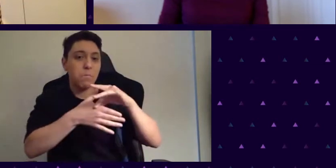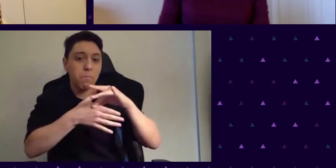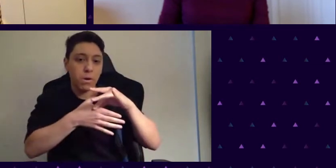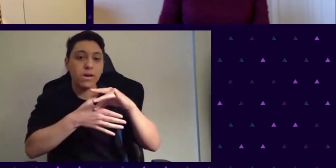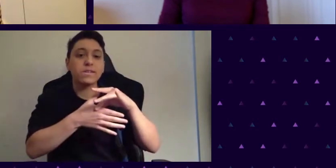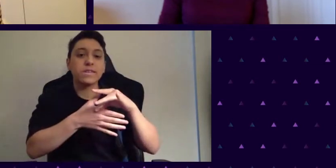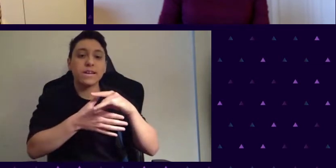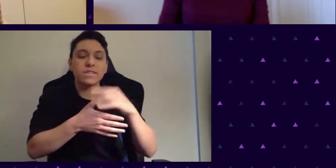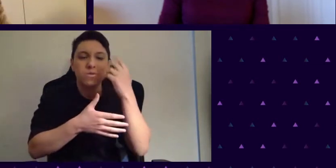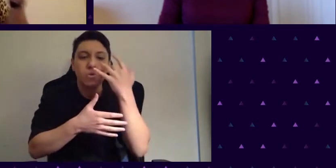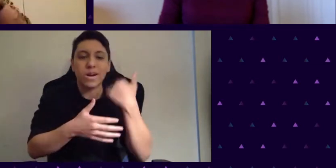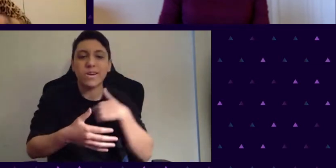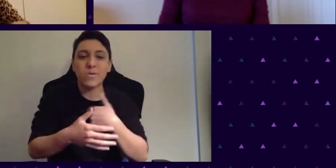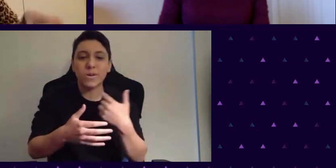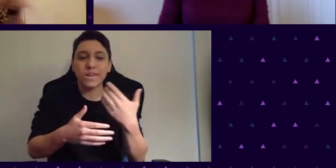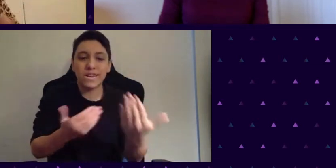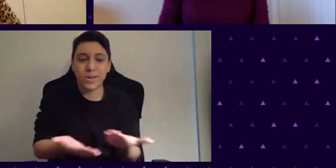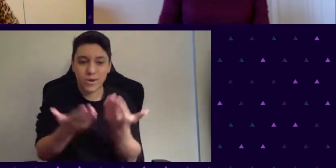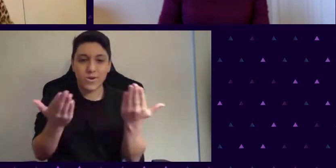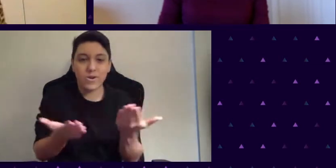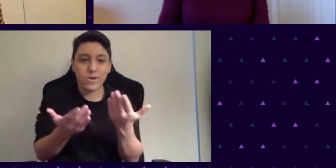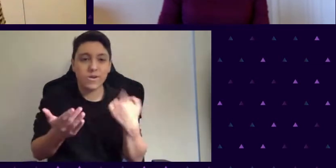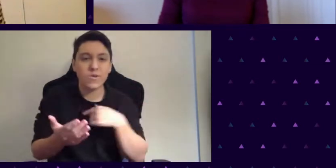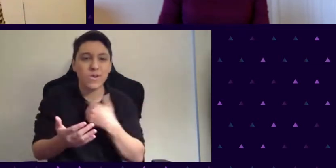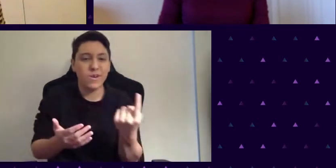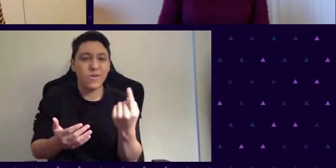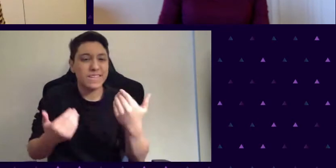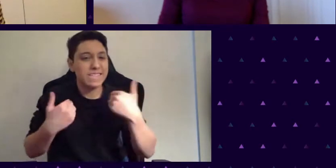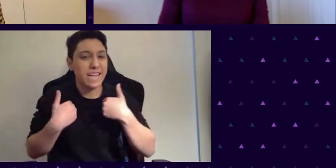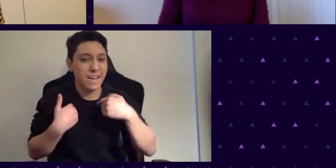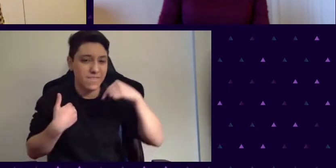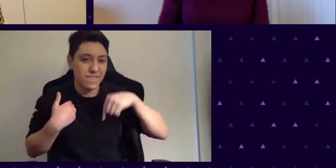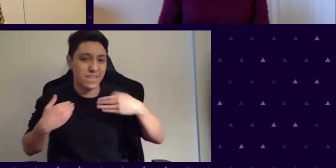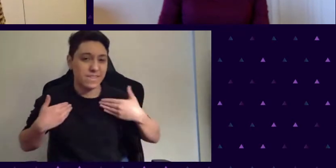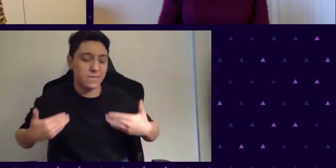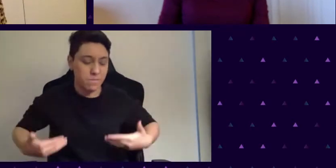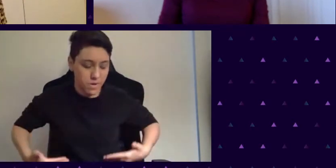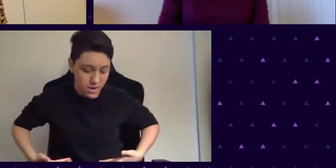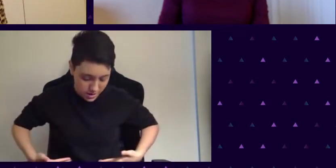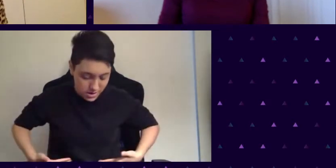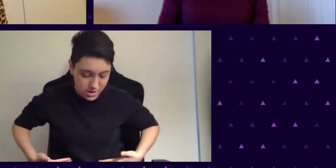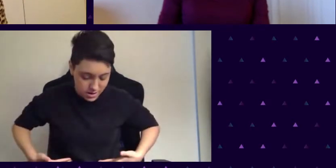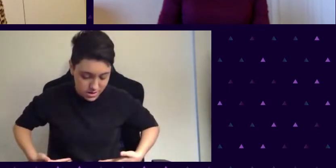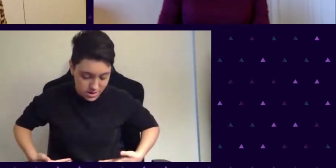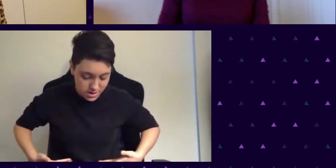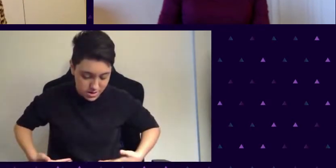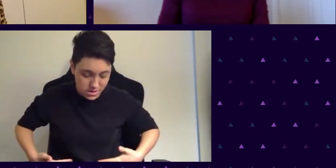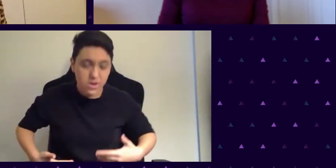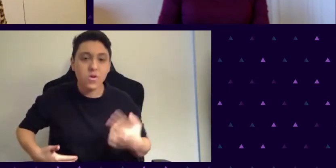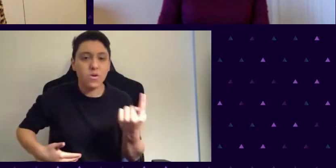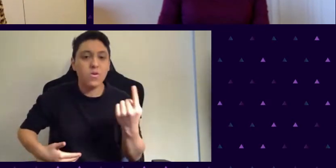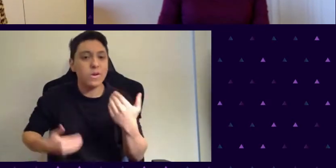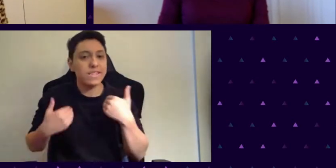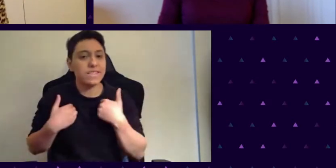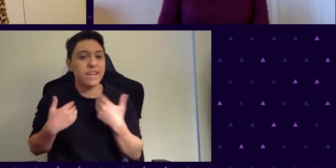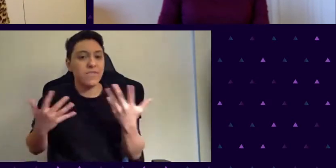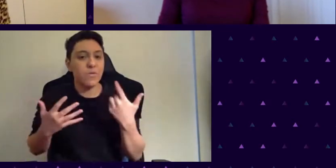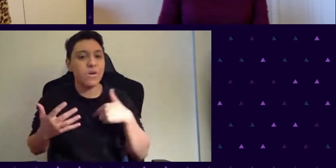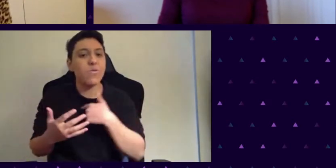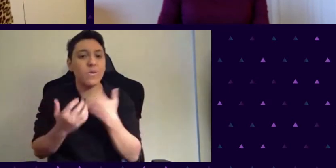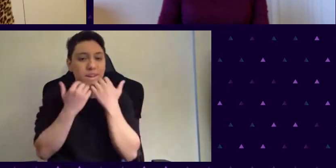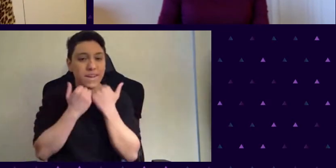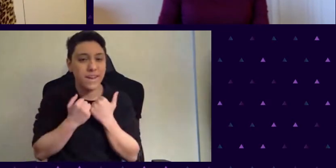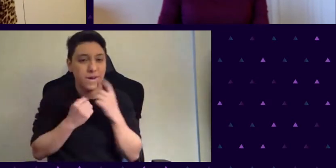all here. It's like we always have this body thing to come back to. We always have what we care about and what matters to us to come back